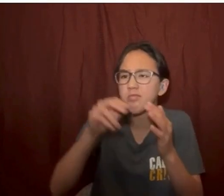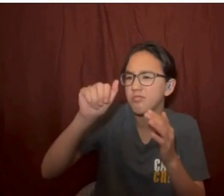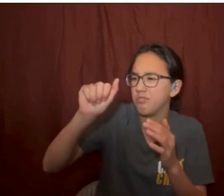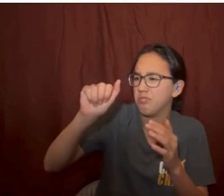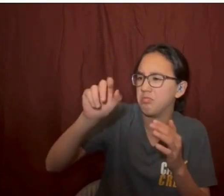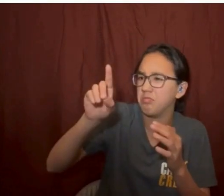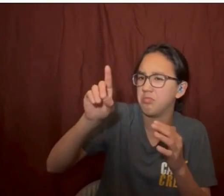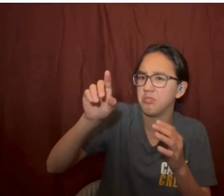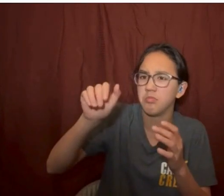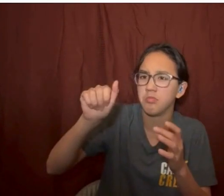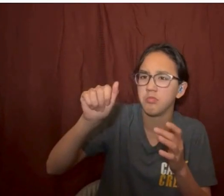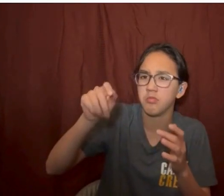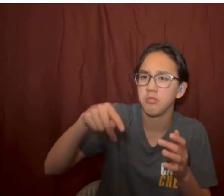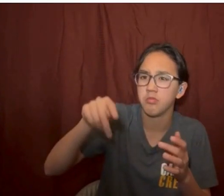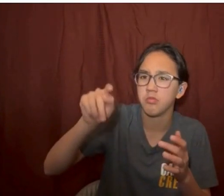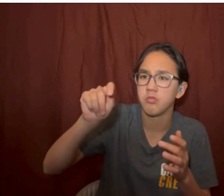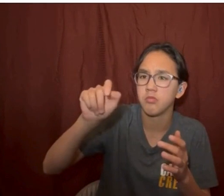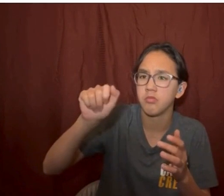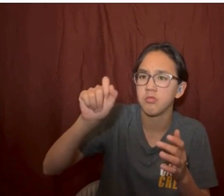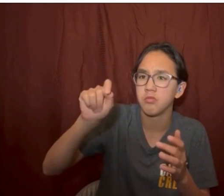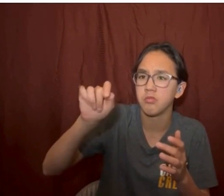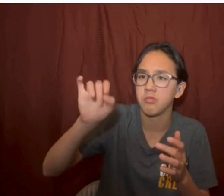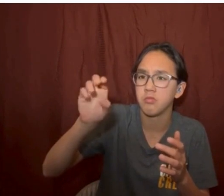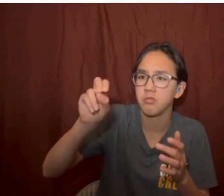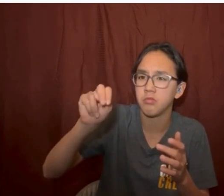So, what is an adaptation?